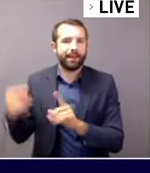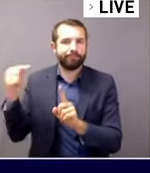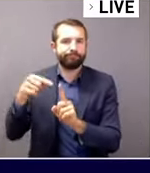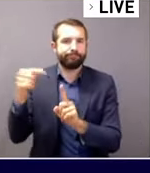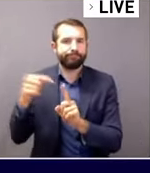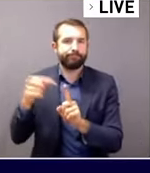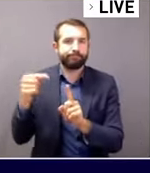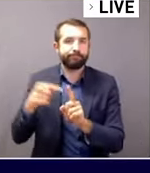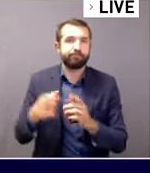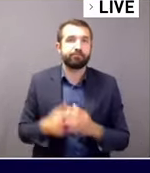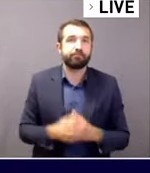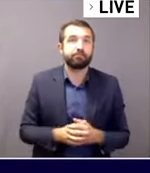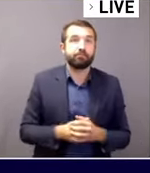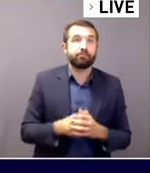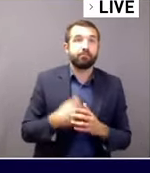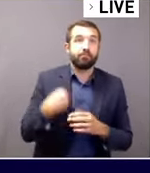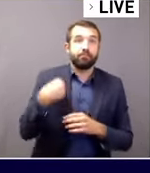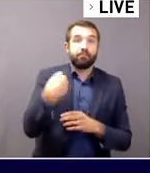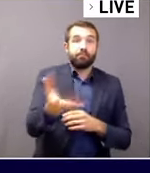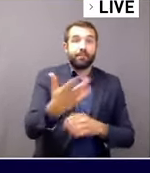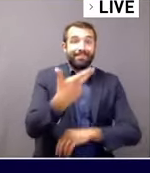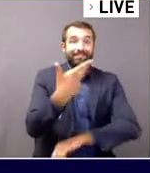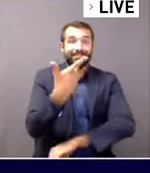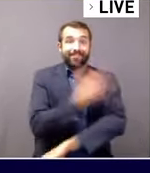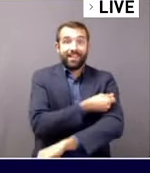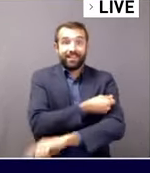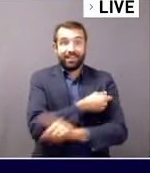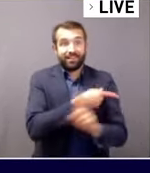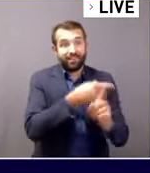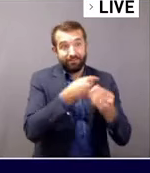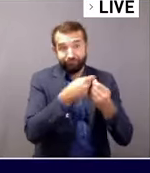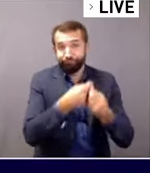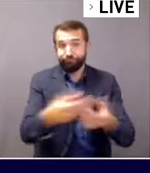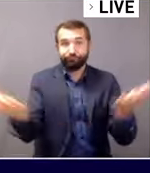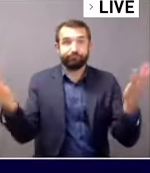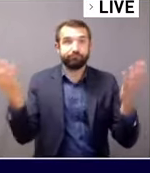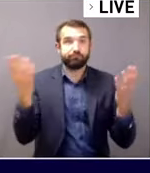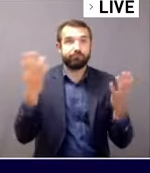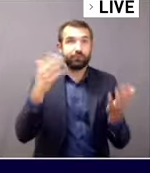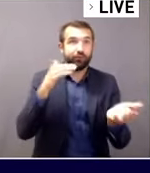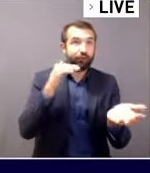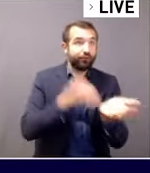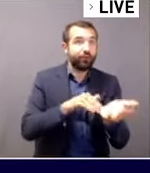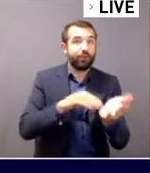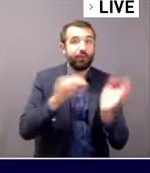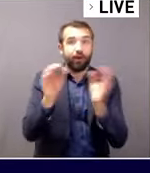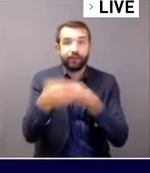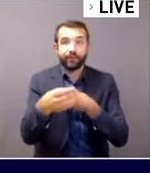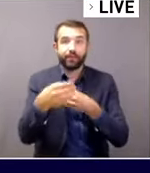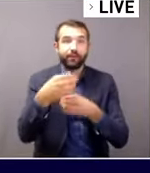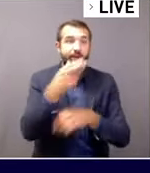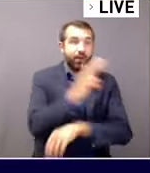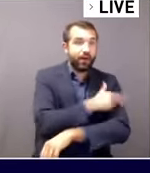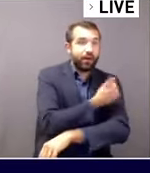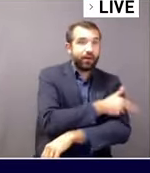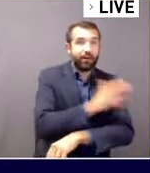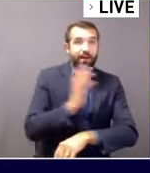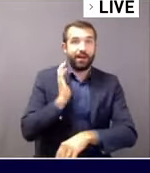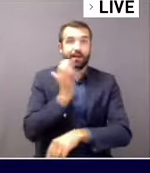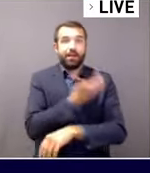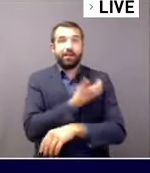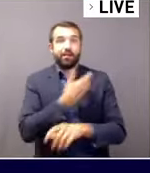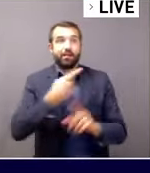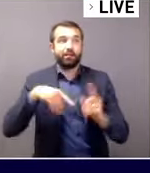administration of the vaccine, how we get it out to healthcare providers, or for example, how our own public health nurses might be engaged